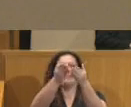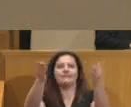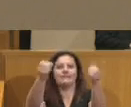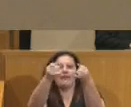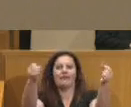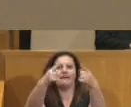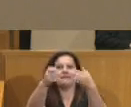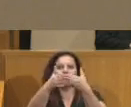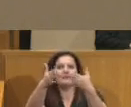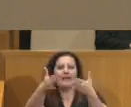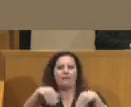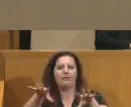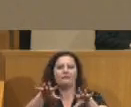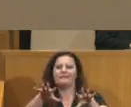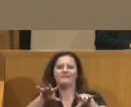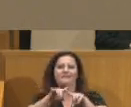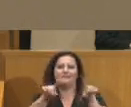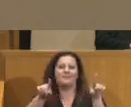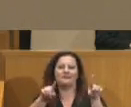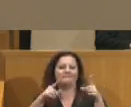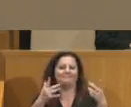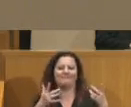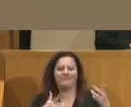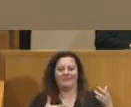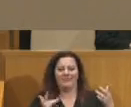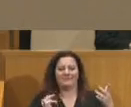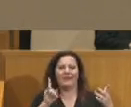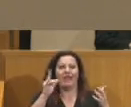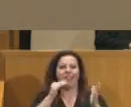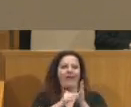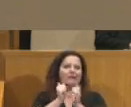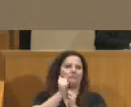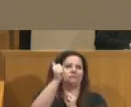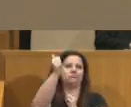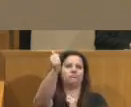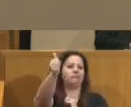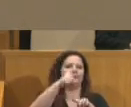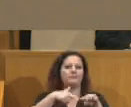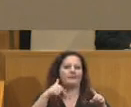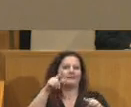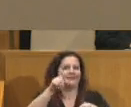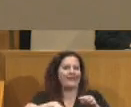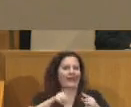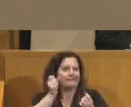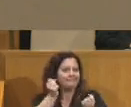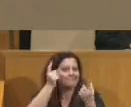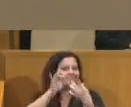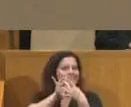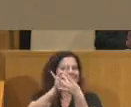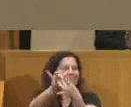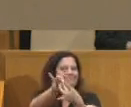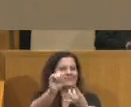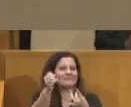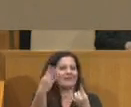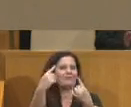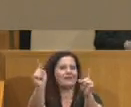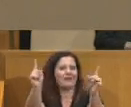are growing. Some say that our schools in inner city Charlotte are not up to date, that we're